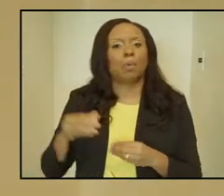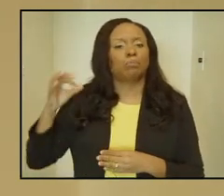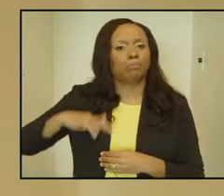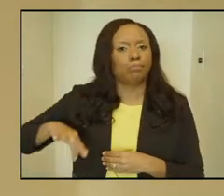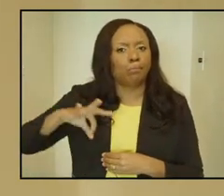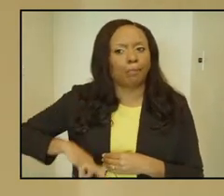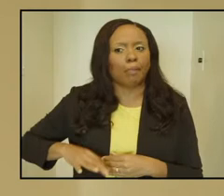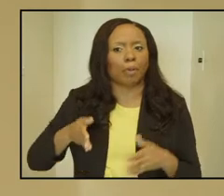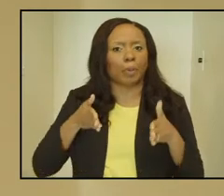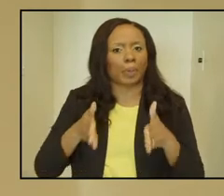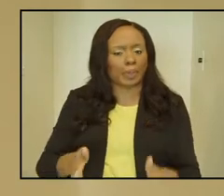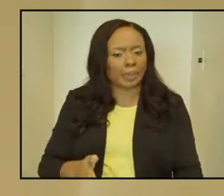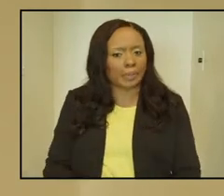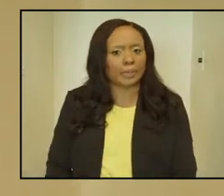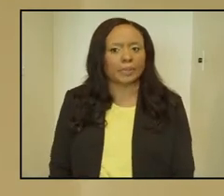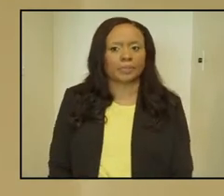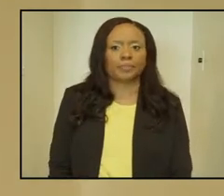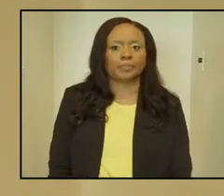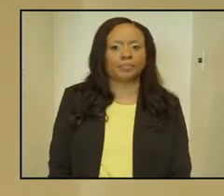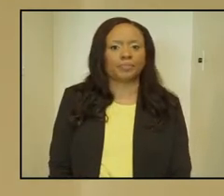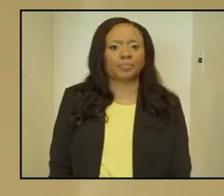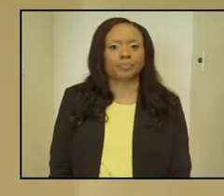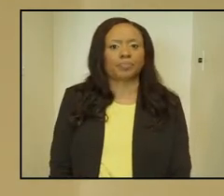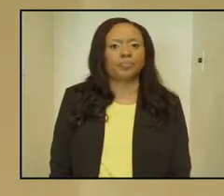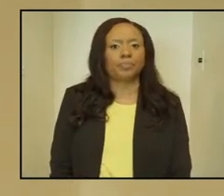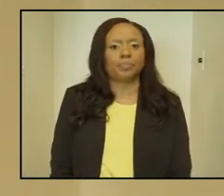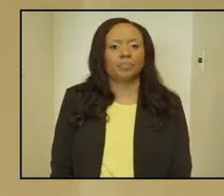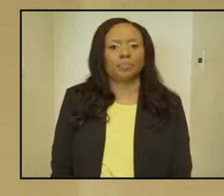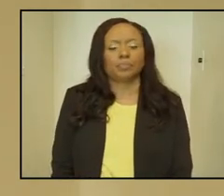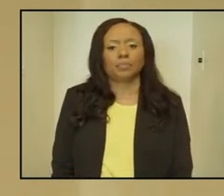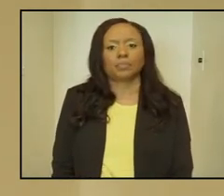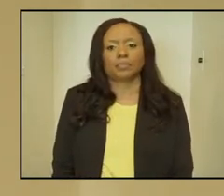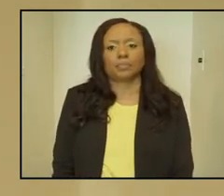We started the journey towards implementing a full digital